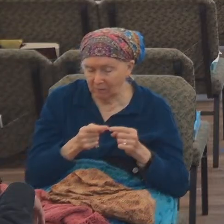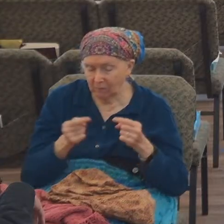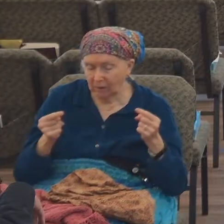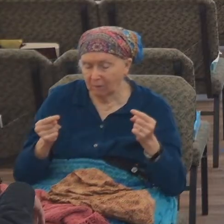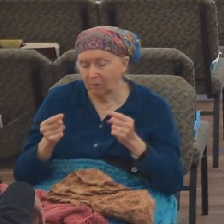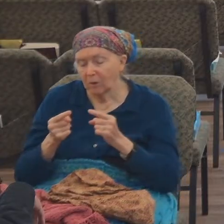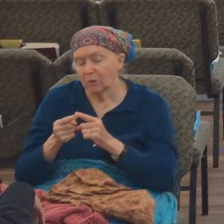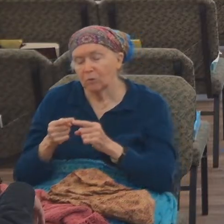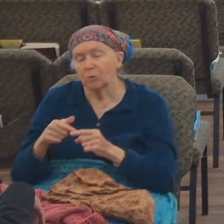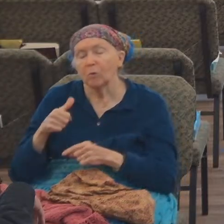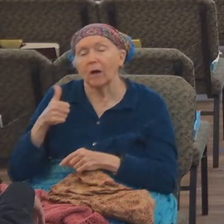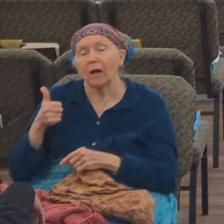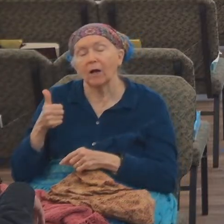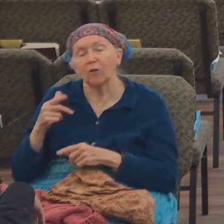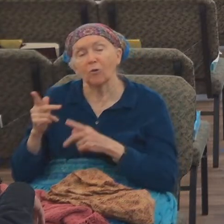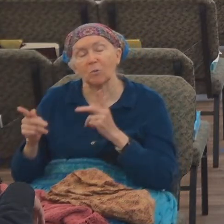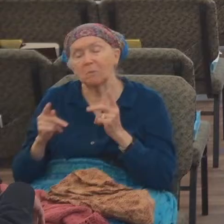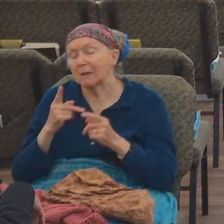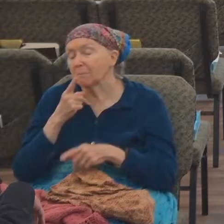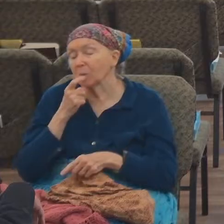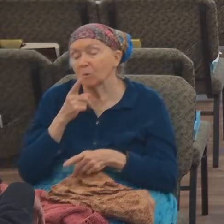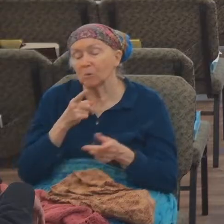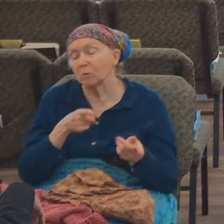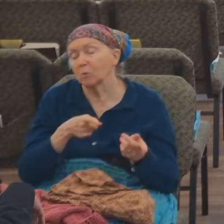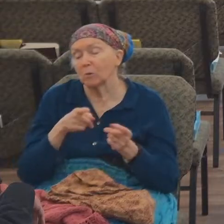Other people who come in just like him.